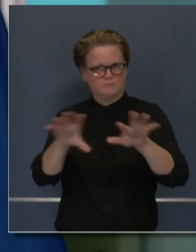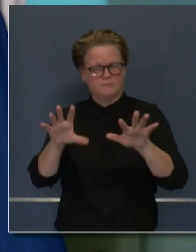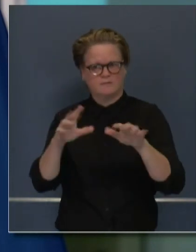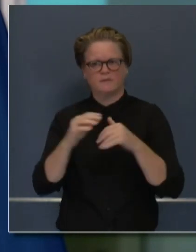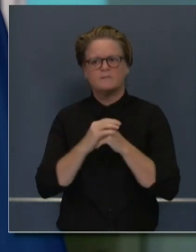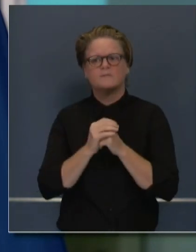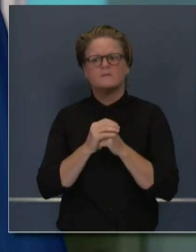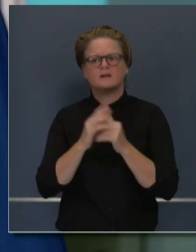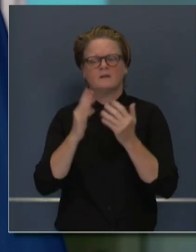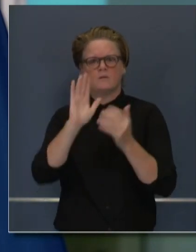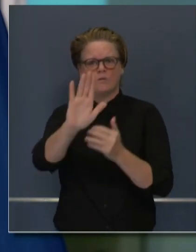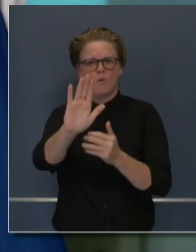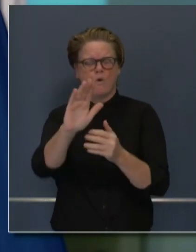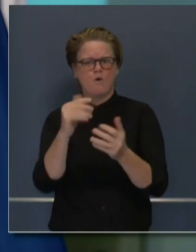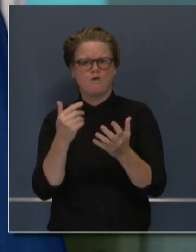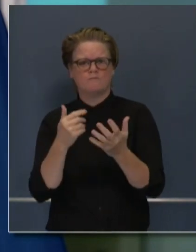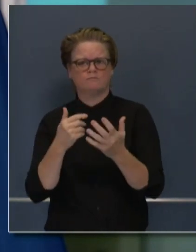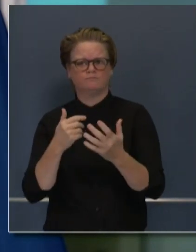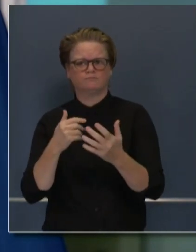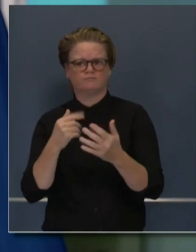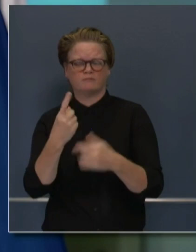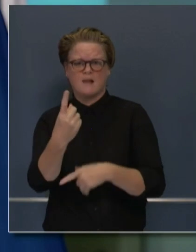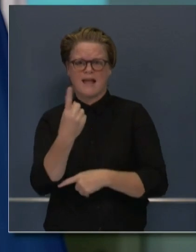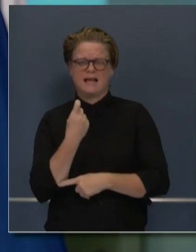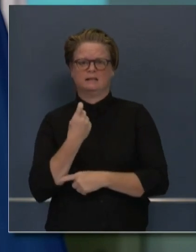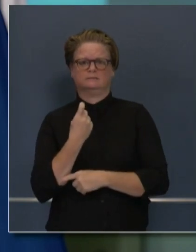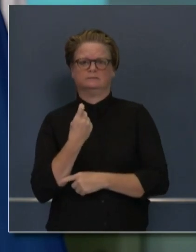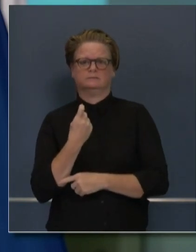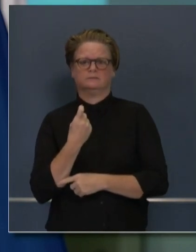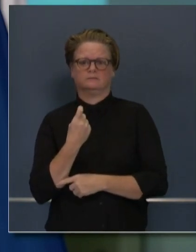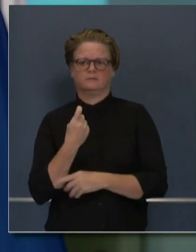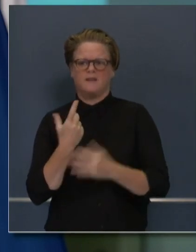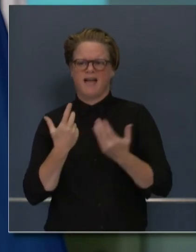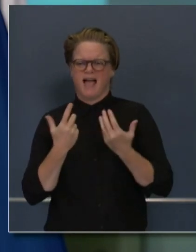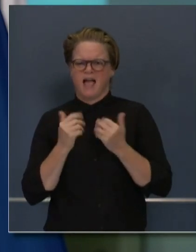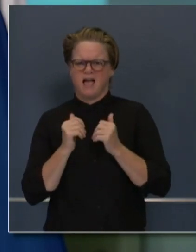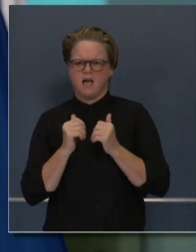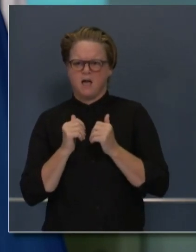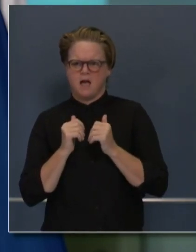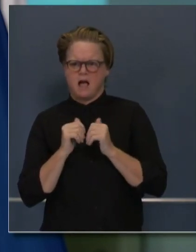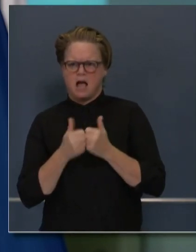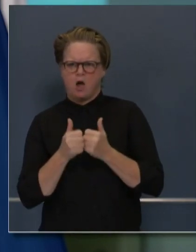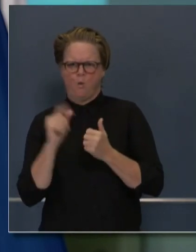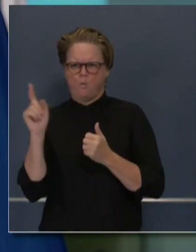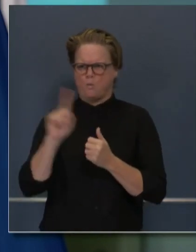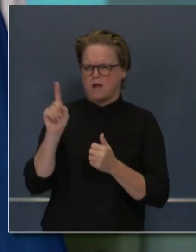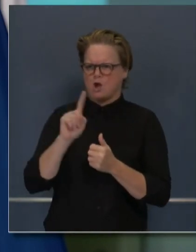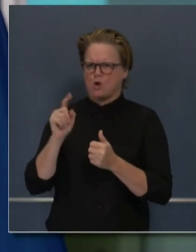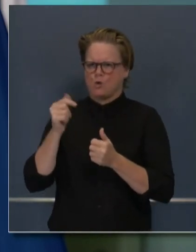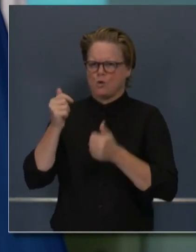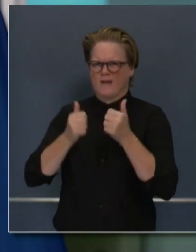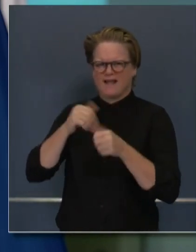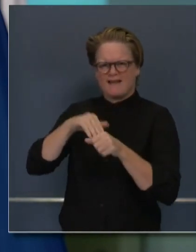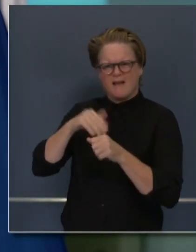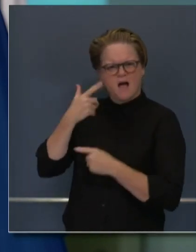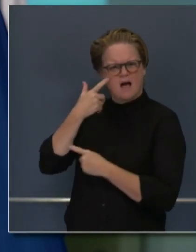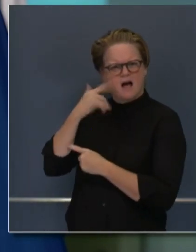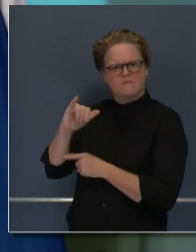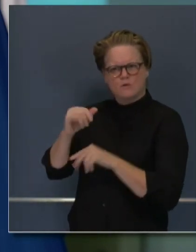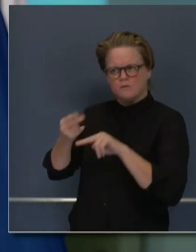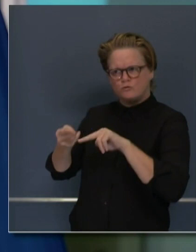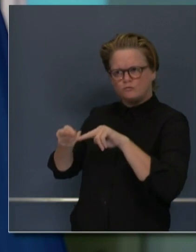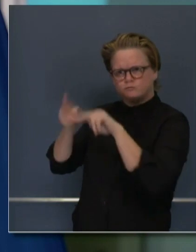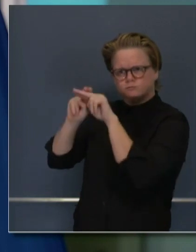the question you're framing, is where are we seeing an increase in the spread? It's not just households,